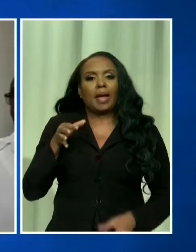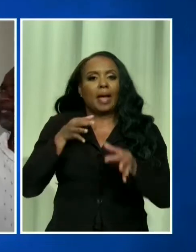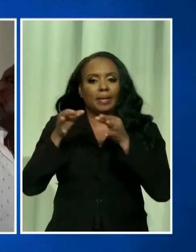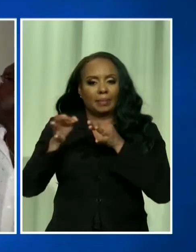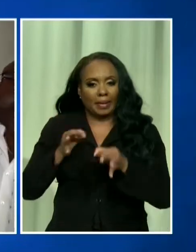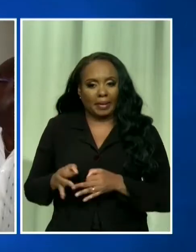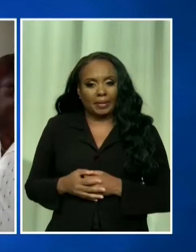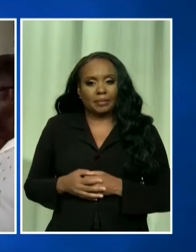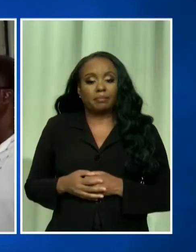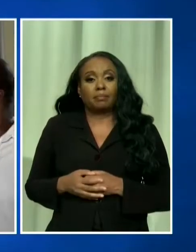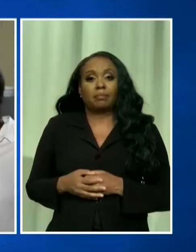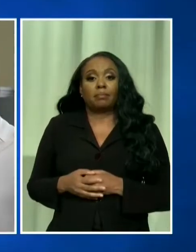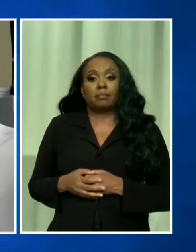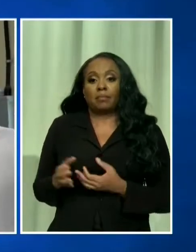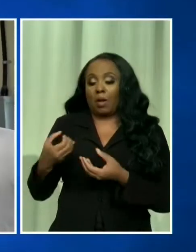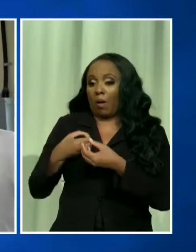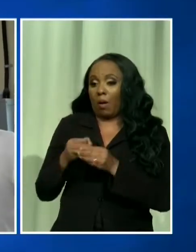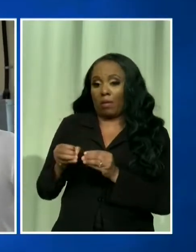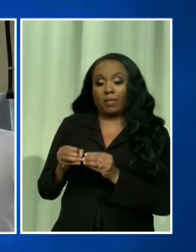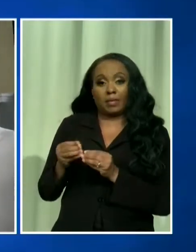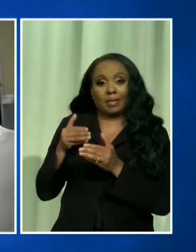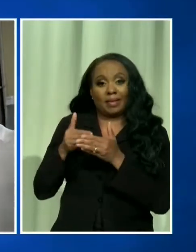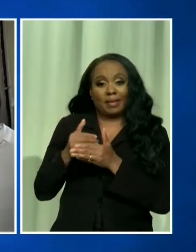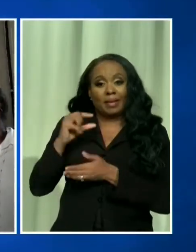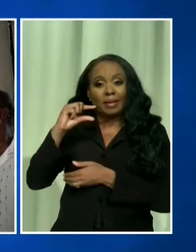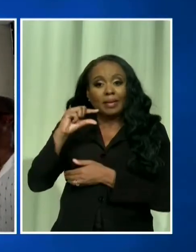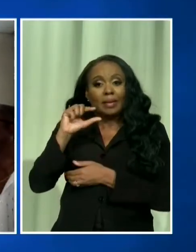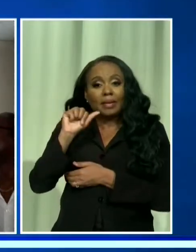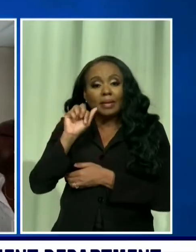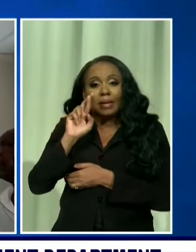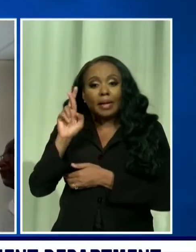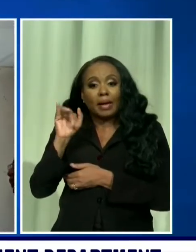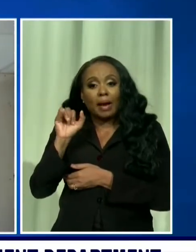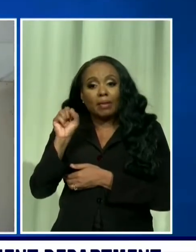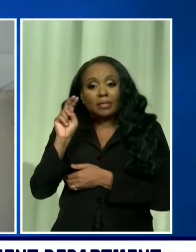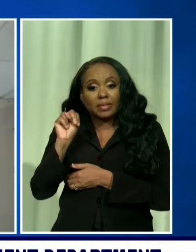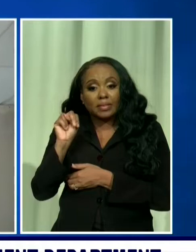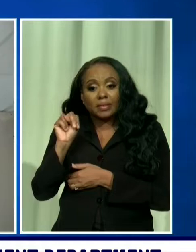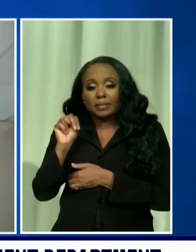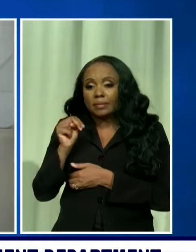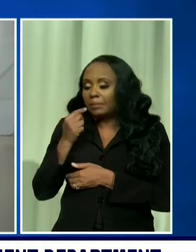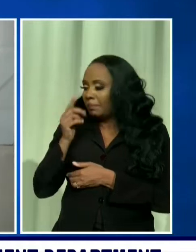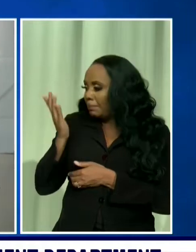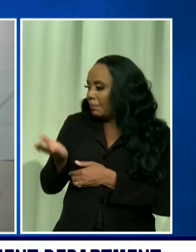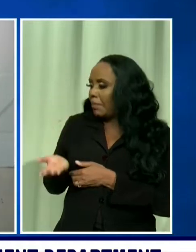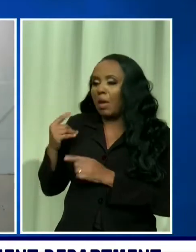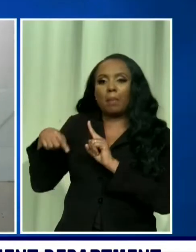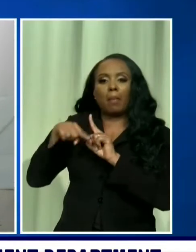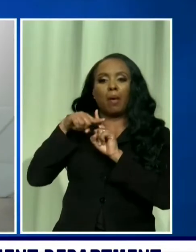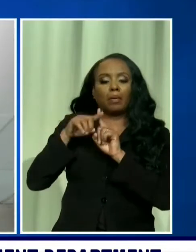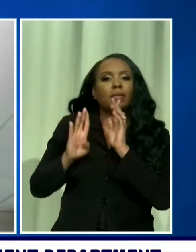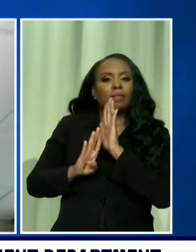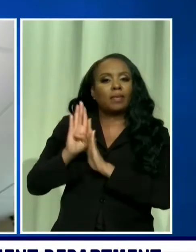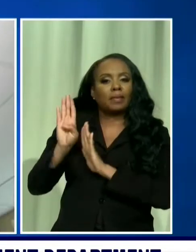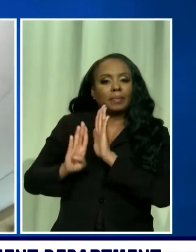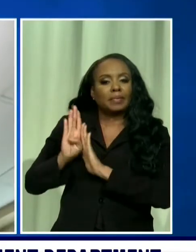the offices of the department at the garrison, Mr. Dugate said it is a positive development for all